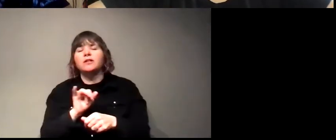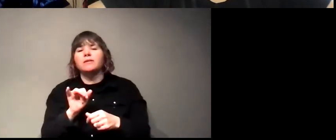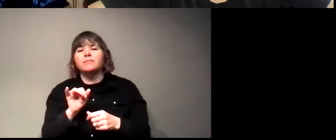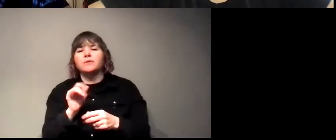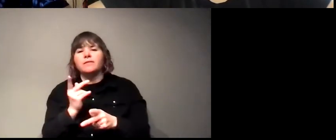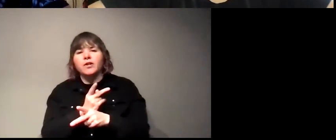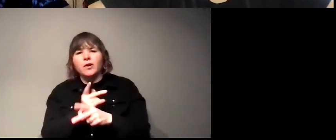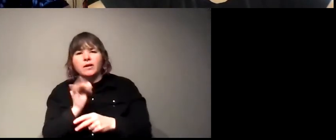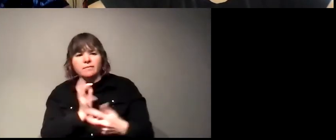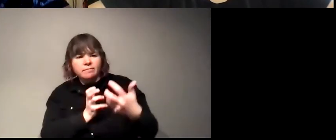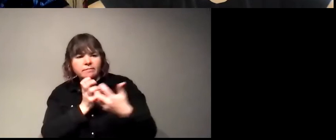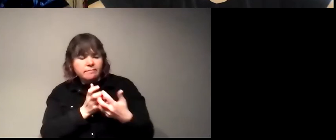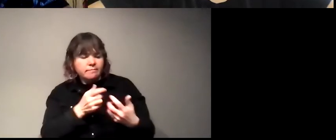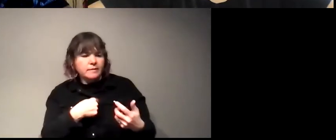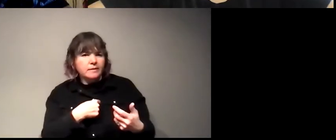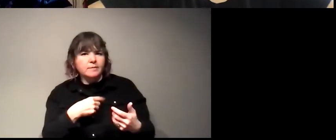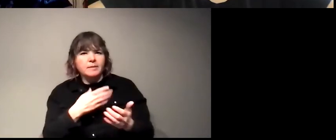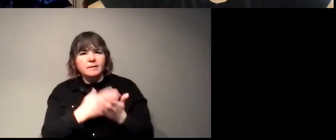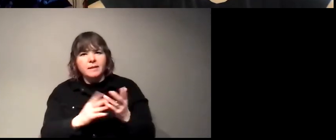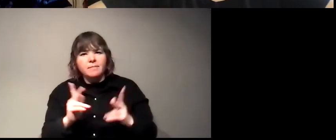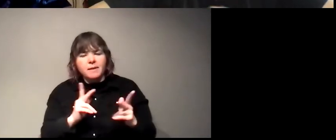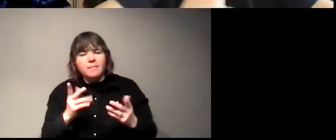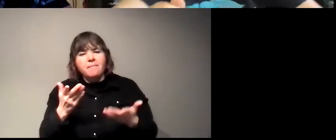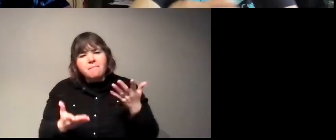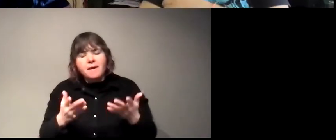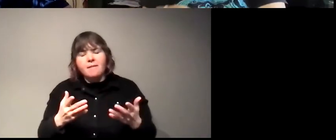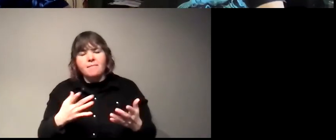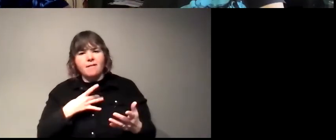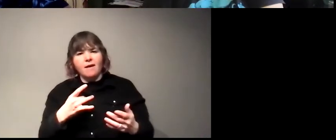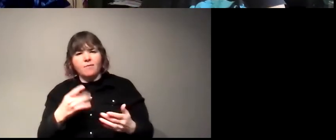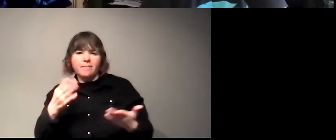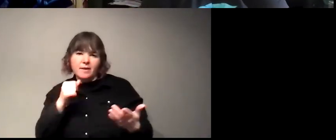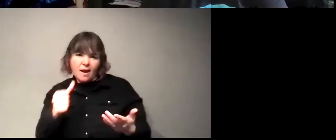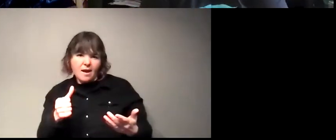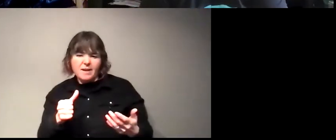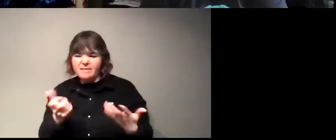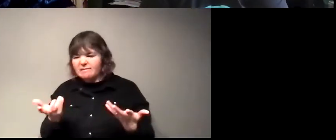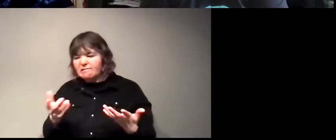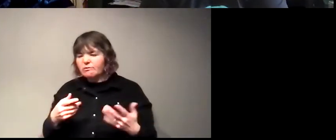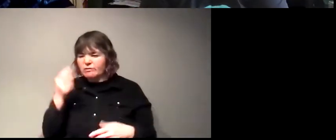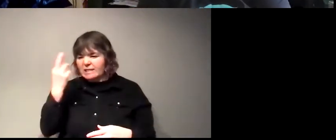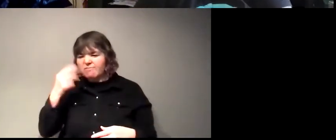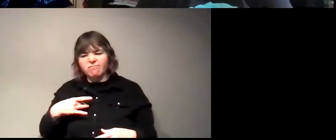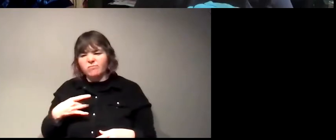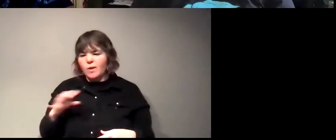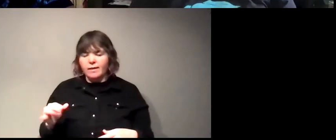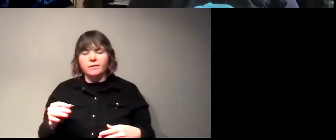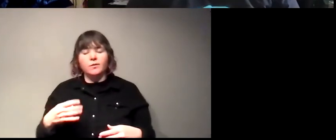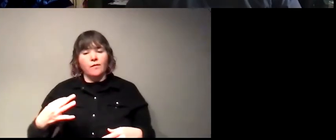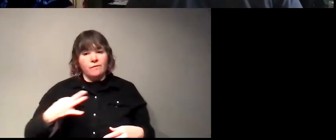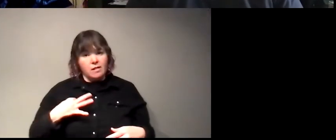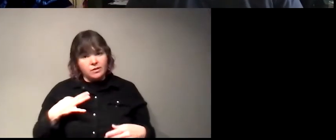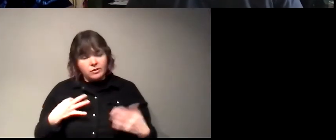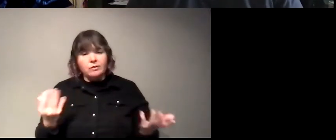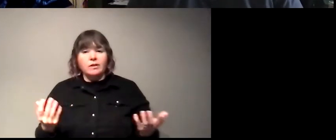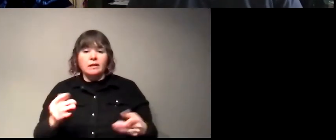for, because some folks might be for you or might not. You might not like it. So volunteering and